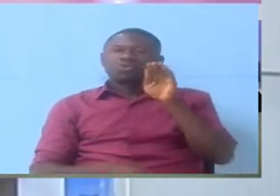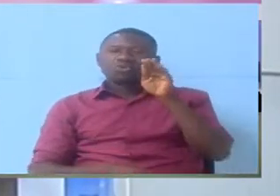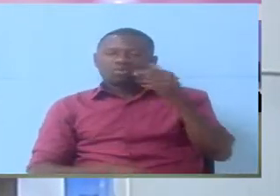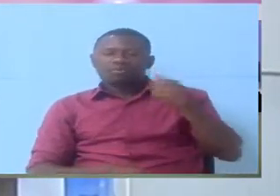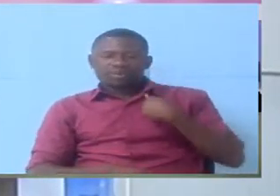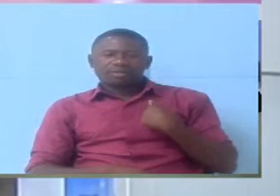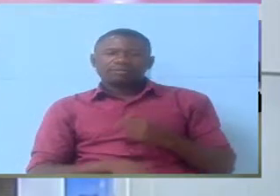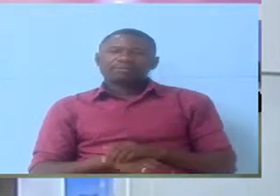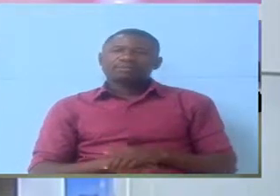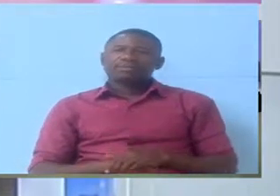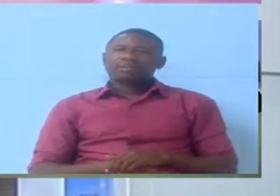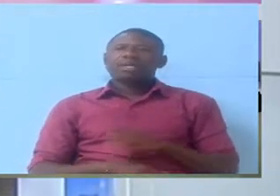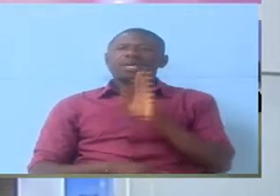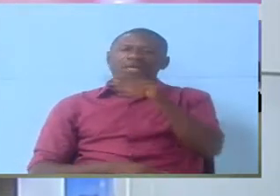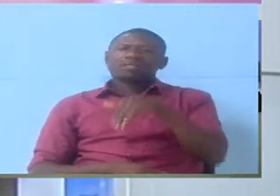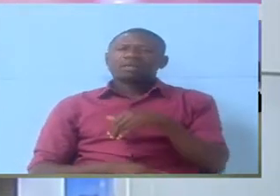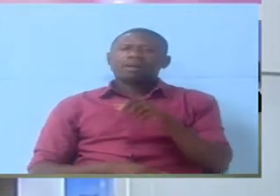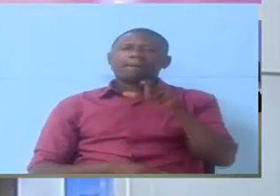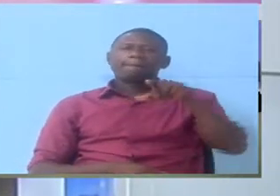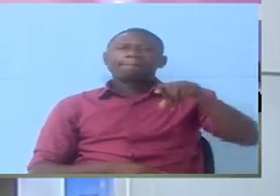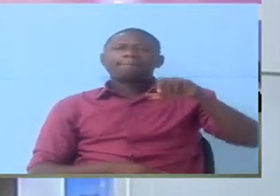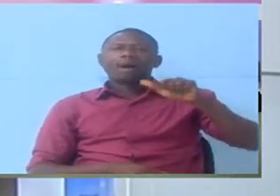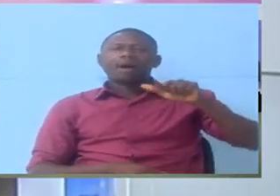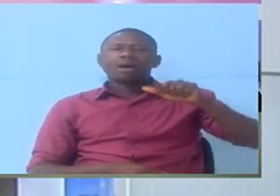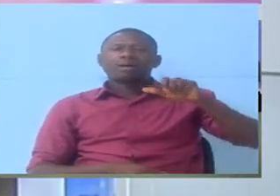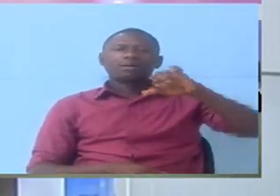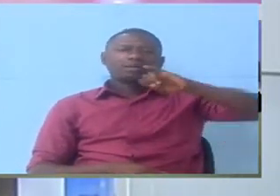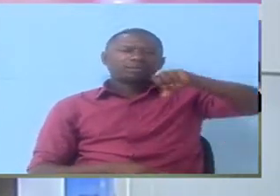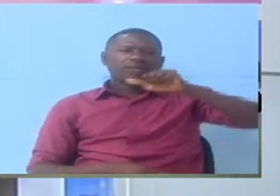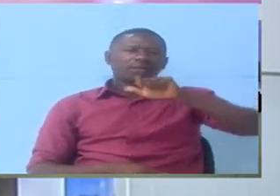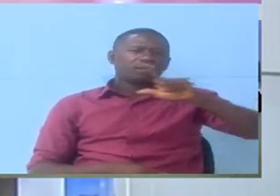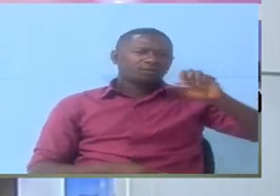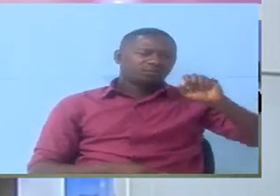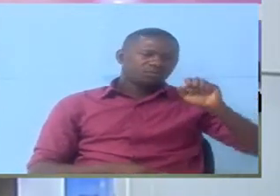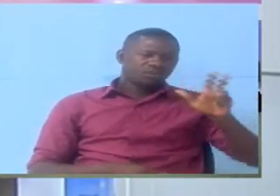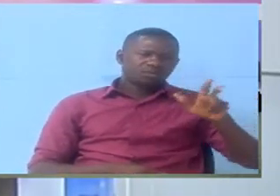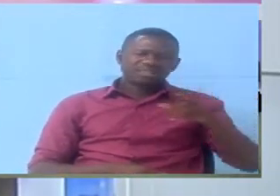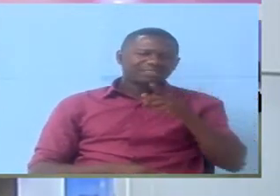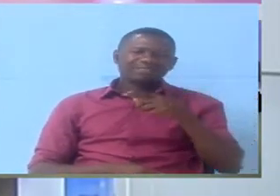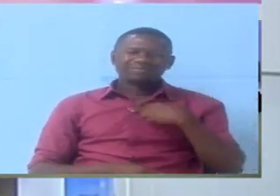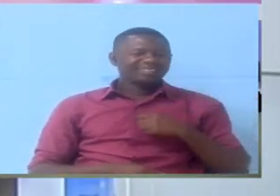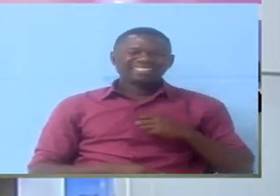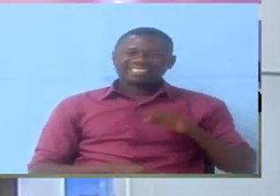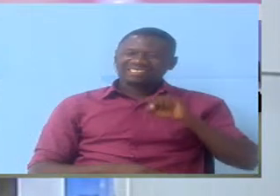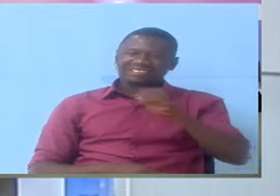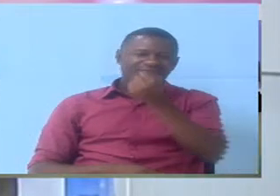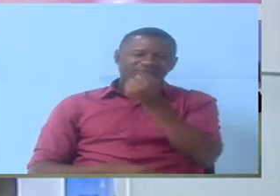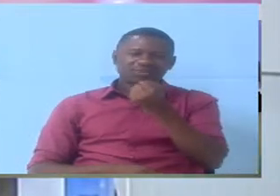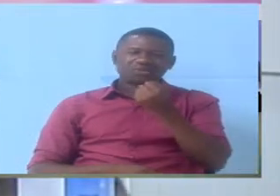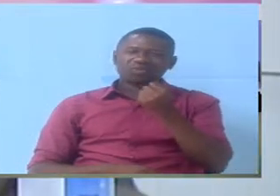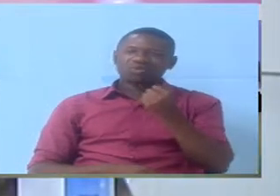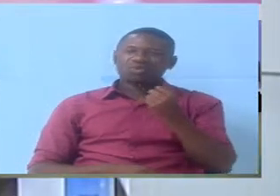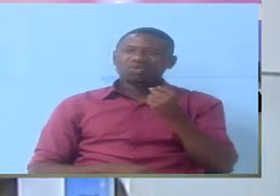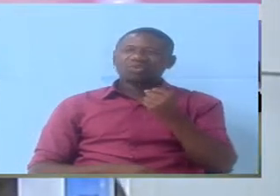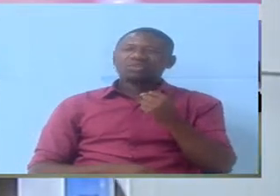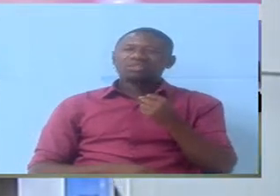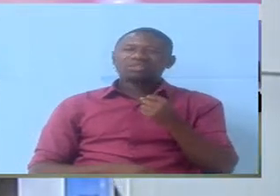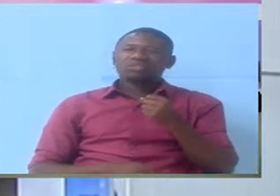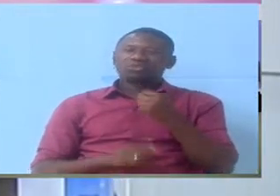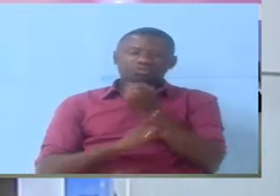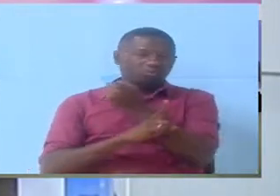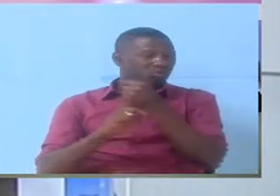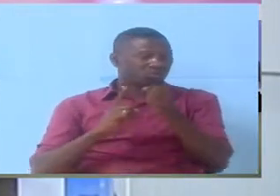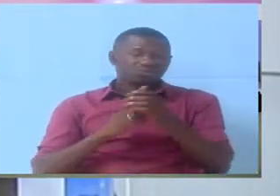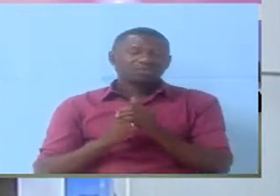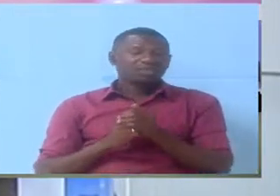Ayem kumandi. Is me Pajalo. Konye Pajalo. This is a very tough case. Nyimuku kolembale tide. And this case will prove who you